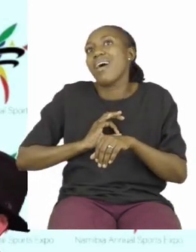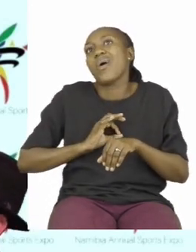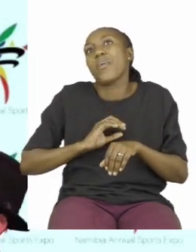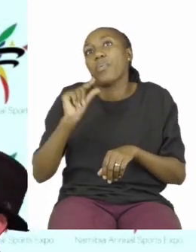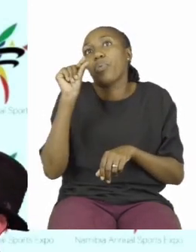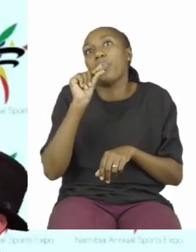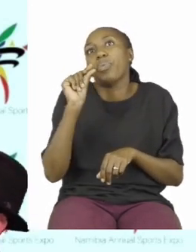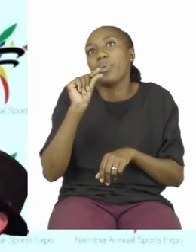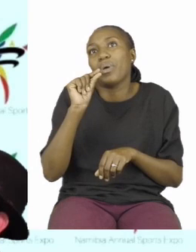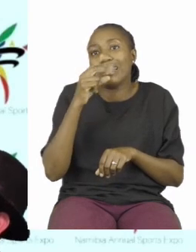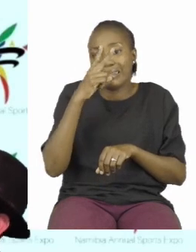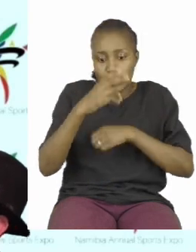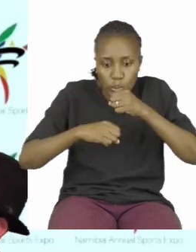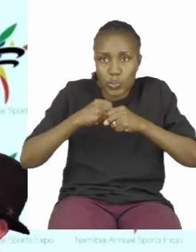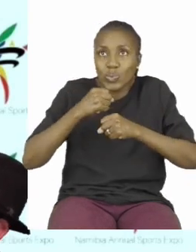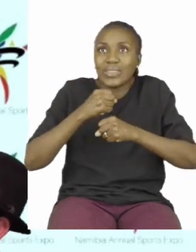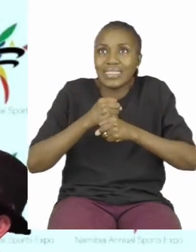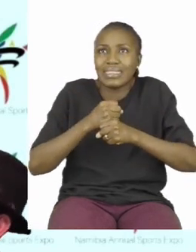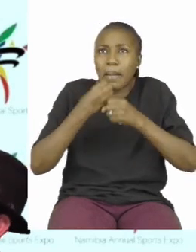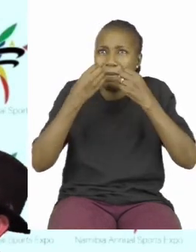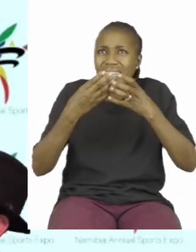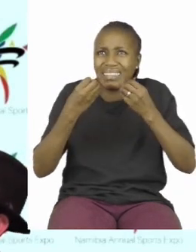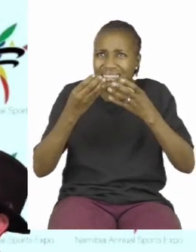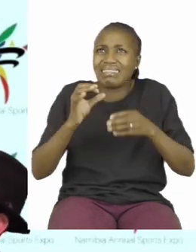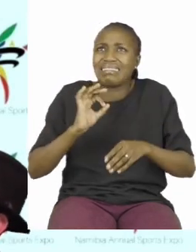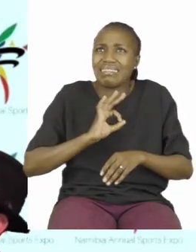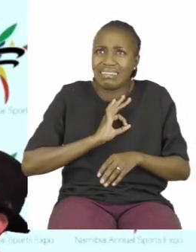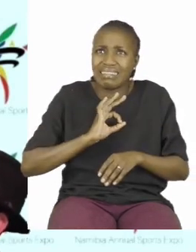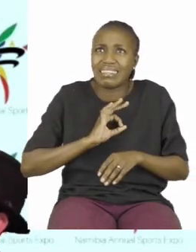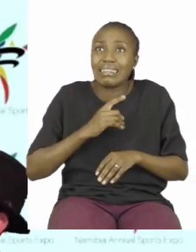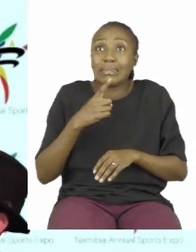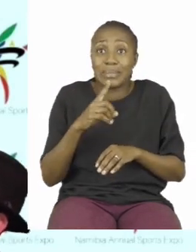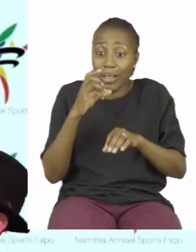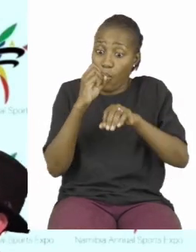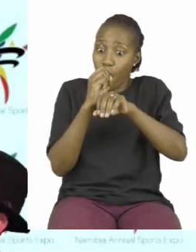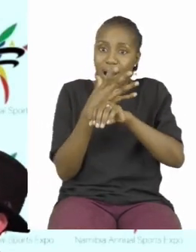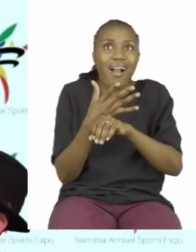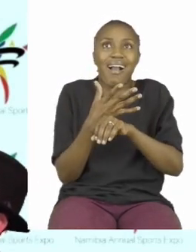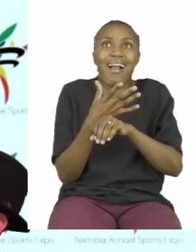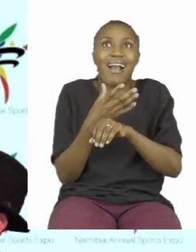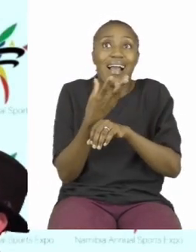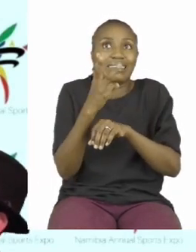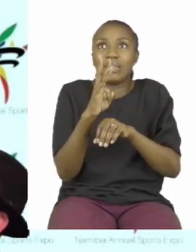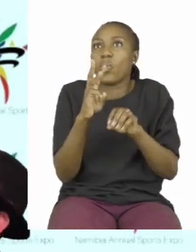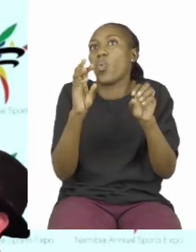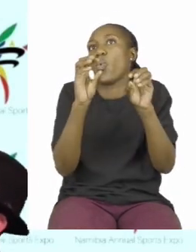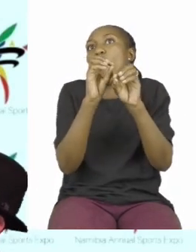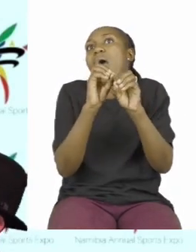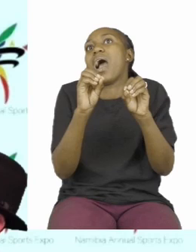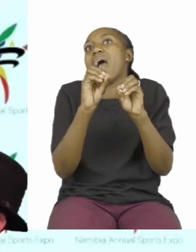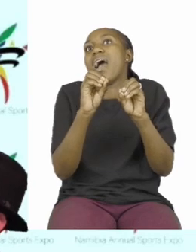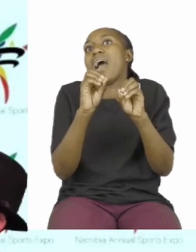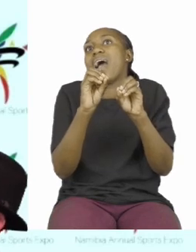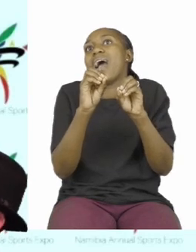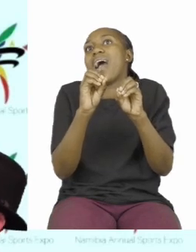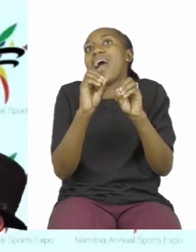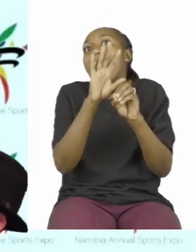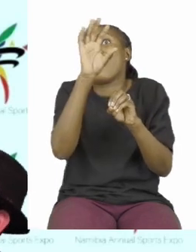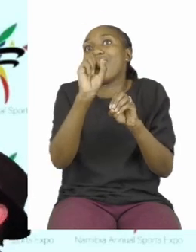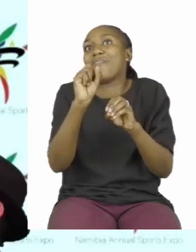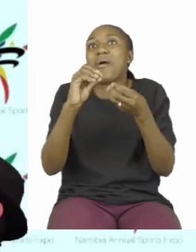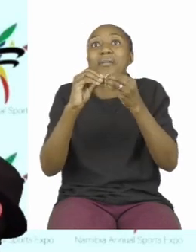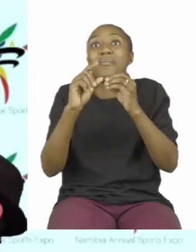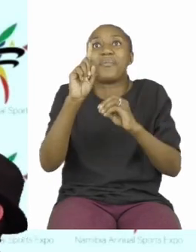had, for 2 years running, we had the most medals. Yes. But we lacked 6 gold medals, which we, to make us number 1. And